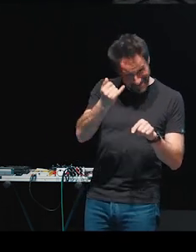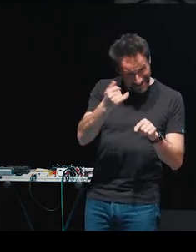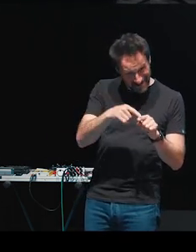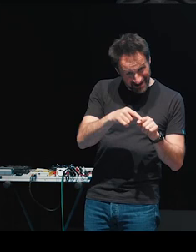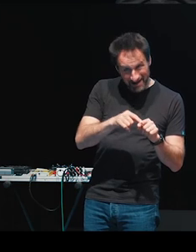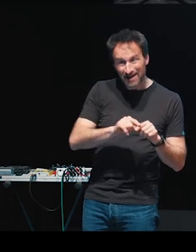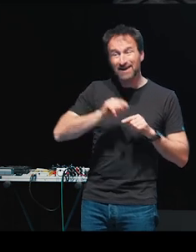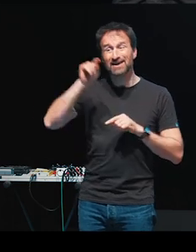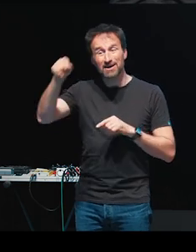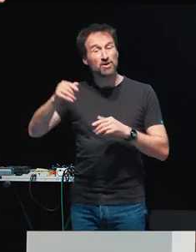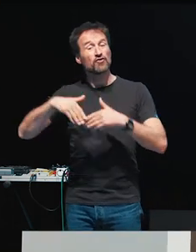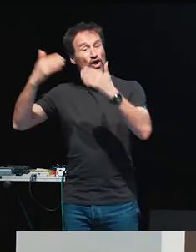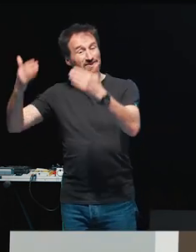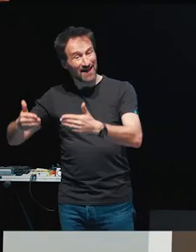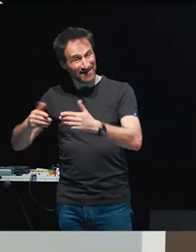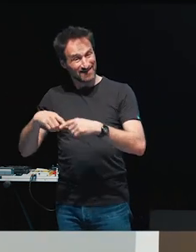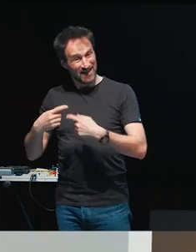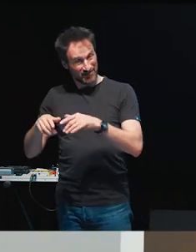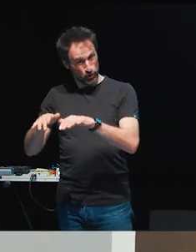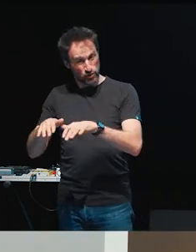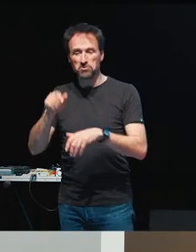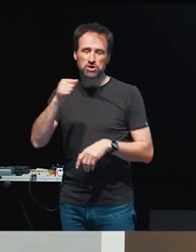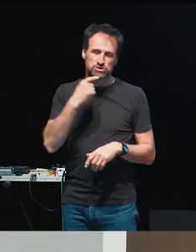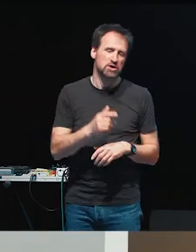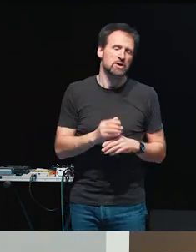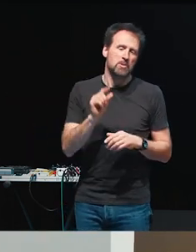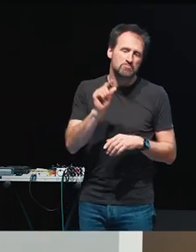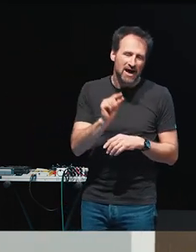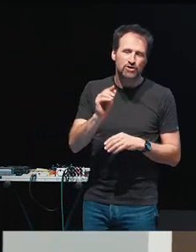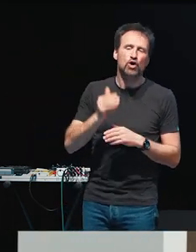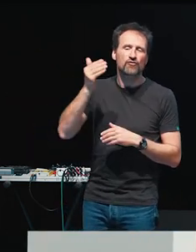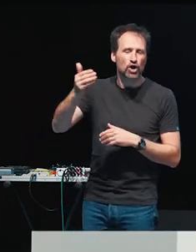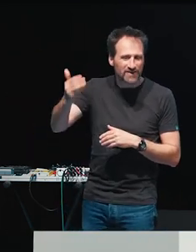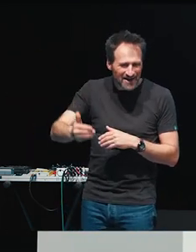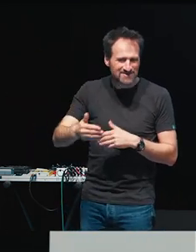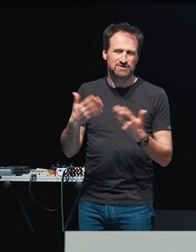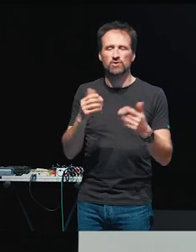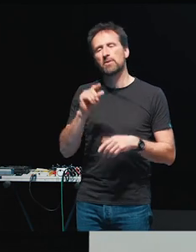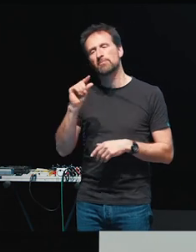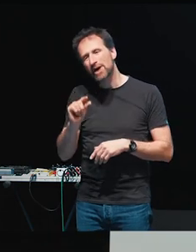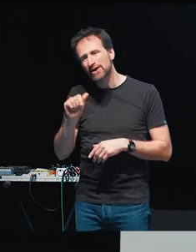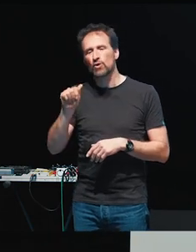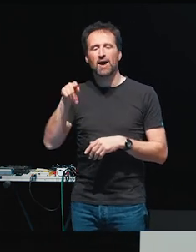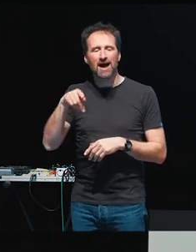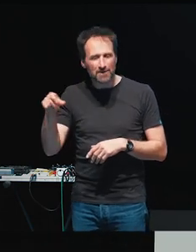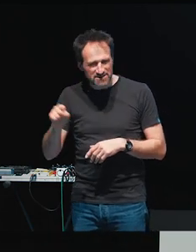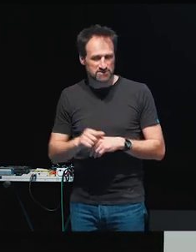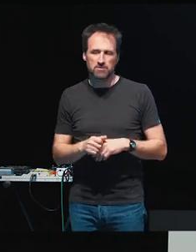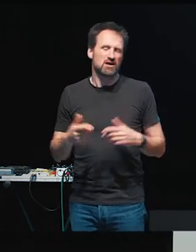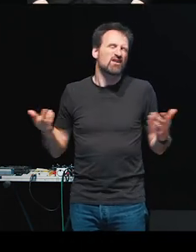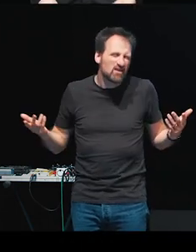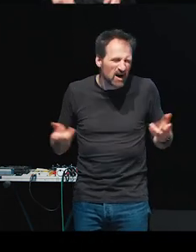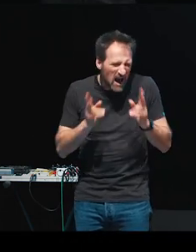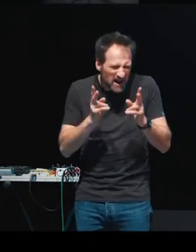of front-end development, you could call it micro front-ends or micro apps. But at the end of the day, it is the same.